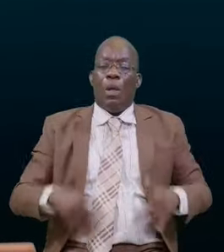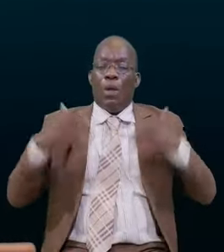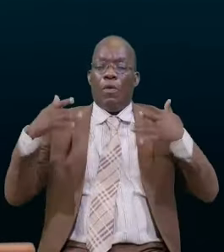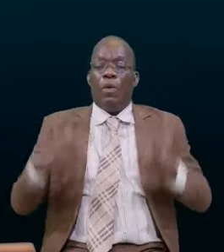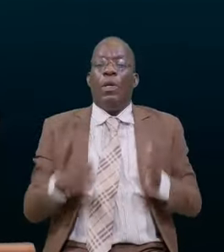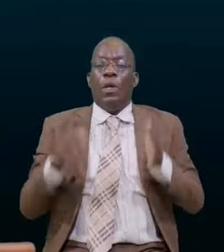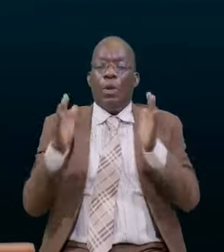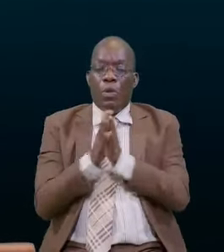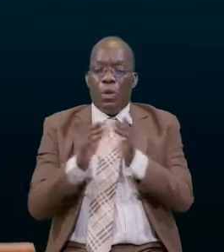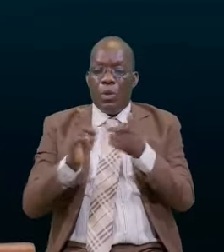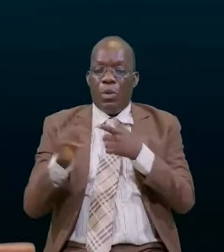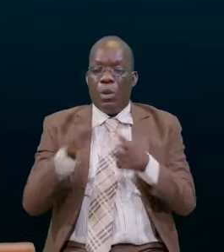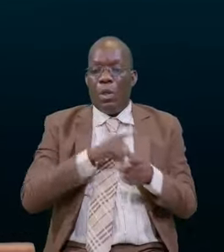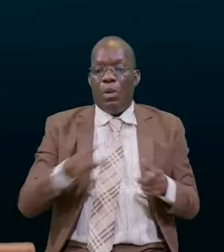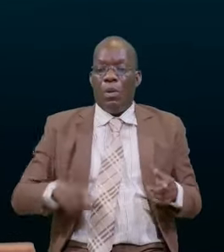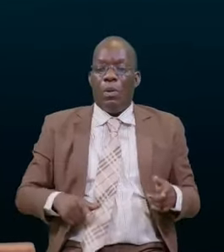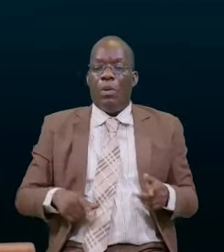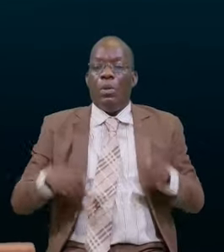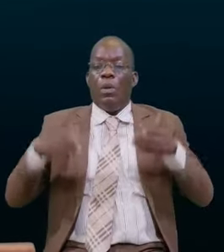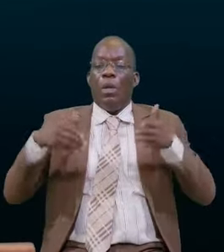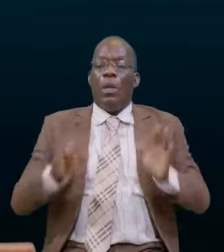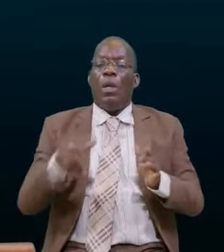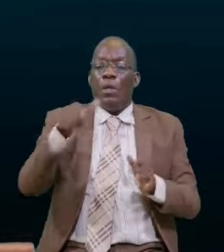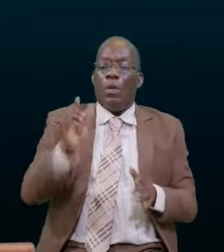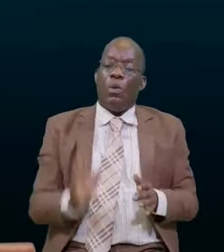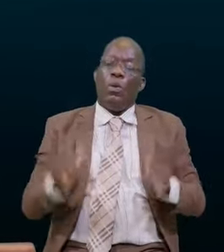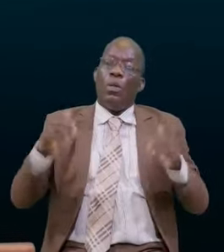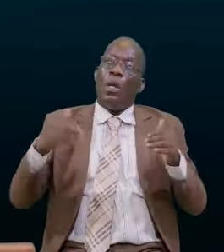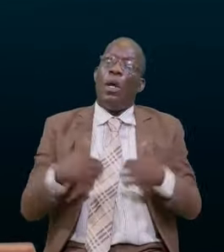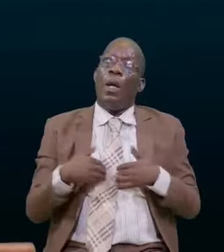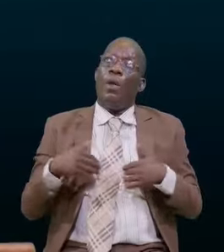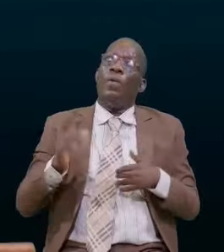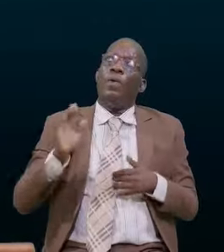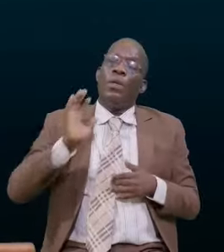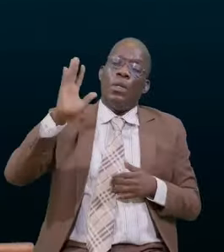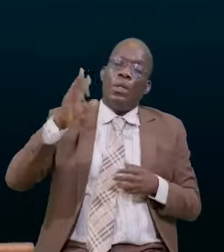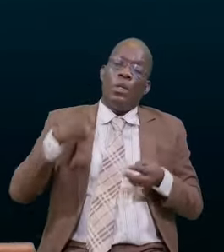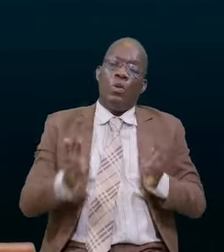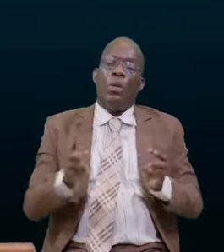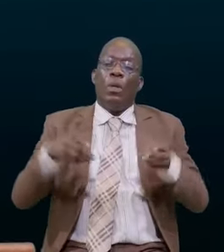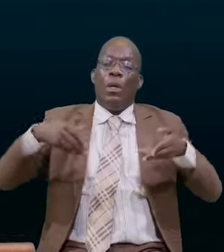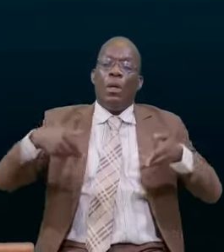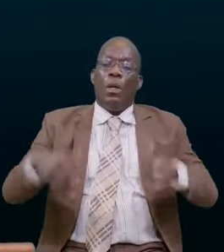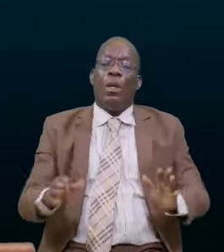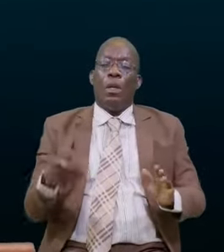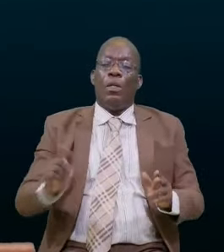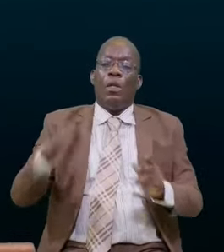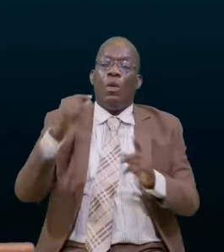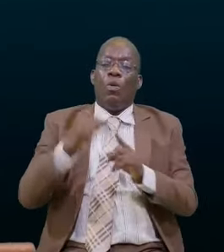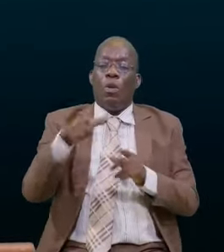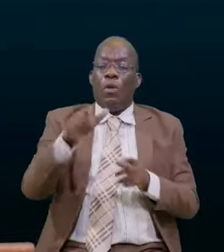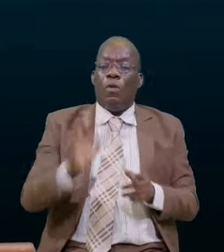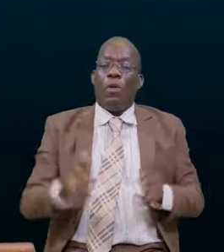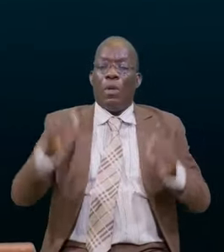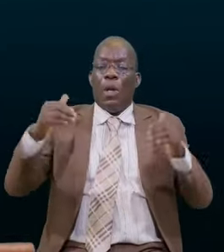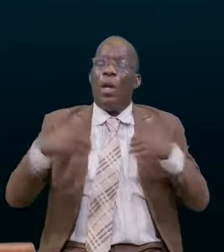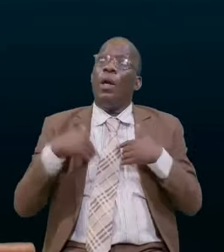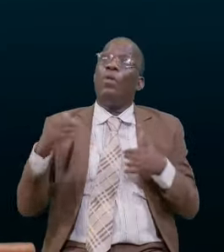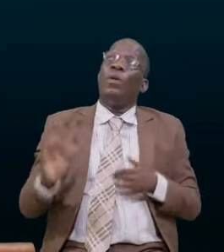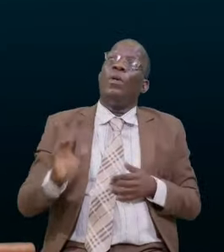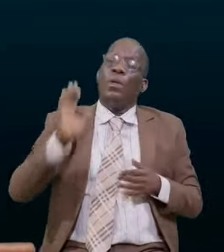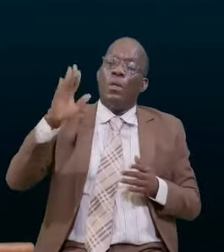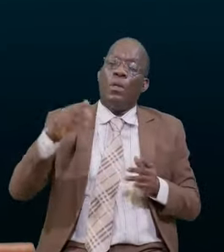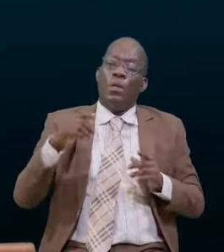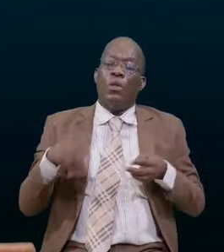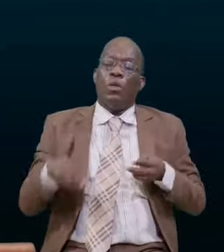prayer and let God have his way let the word of God have his way let the Holy Spirit show us